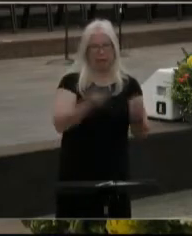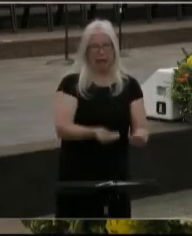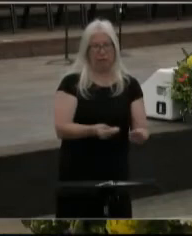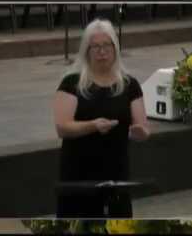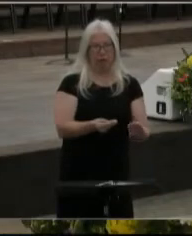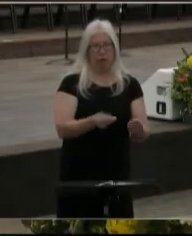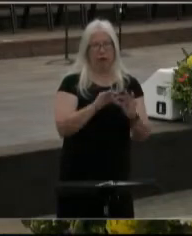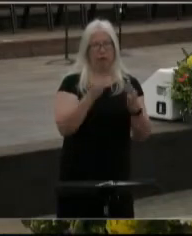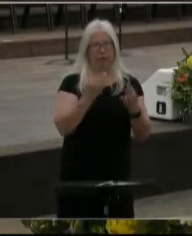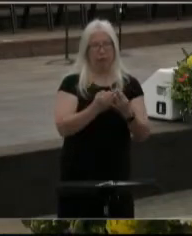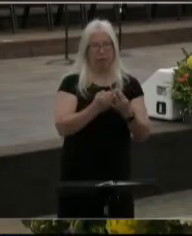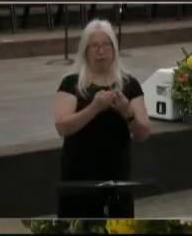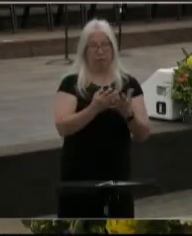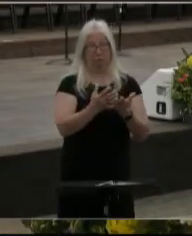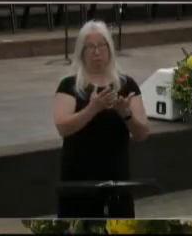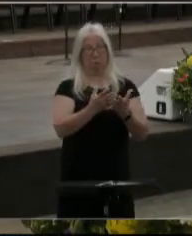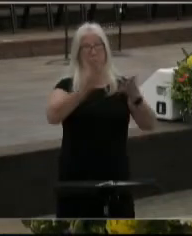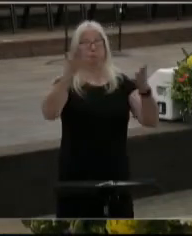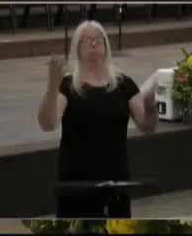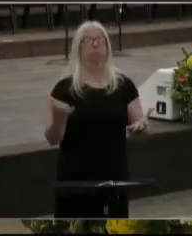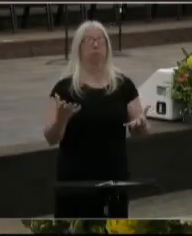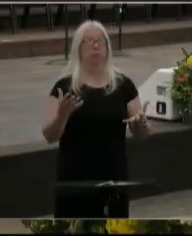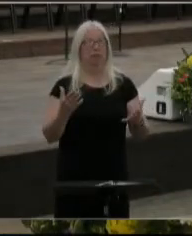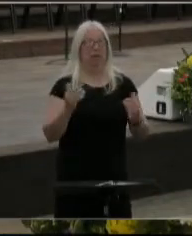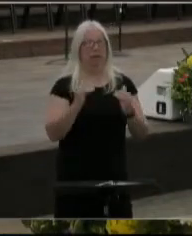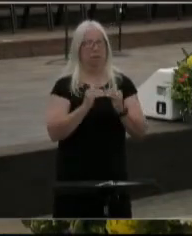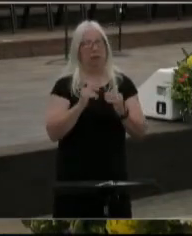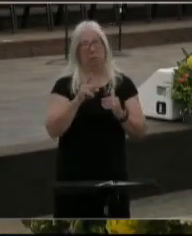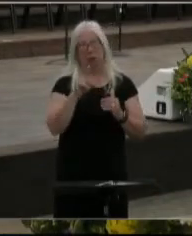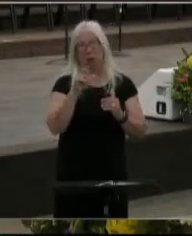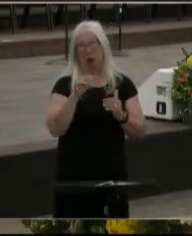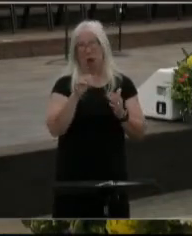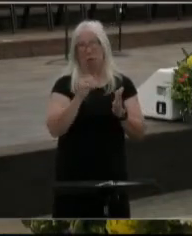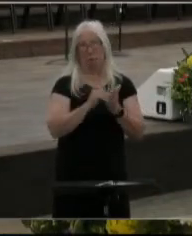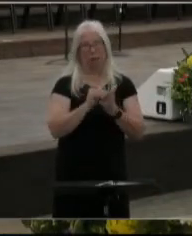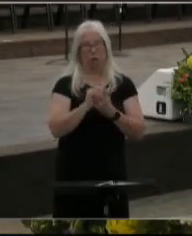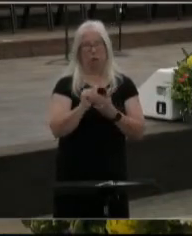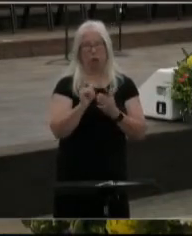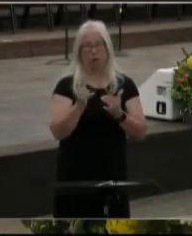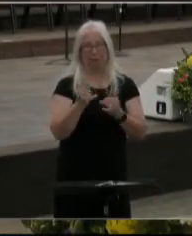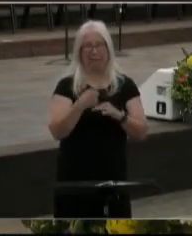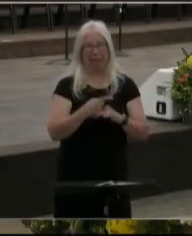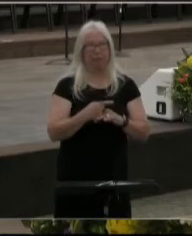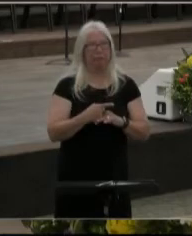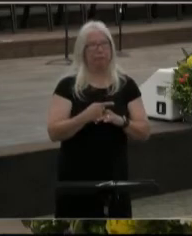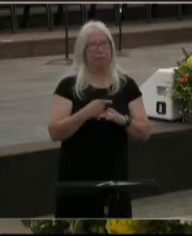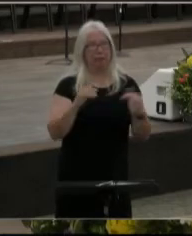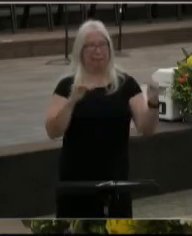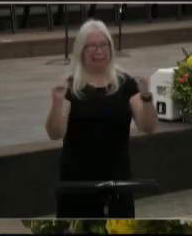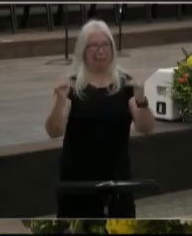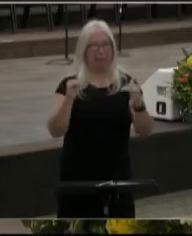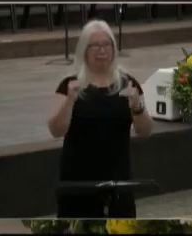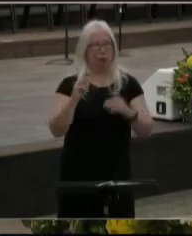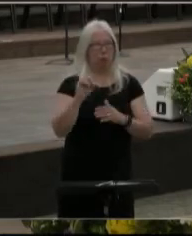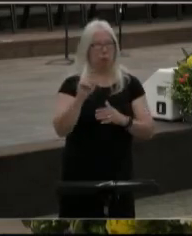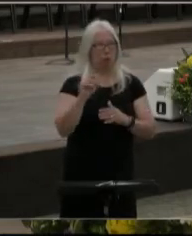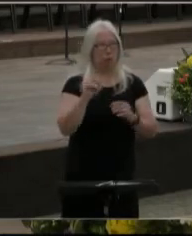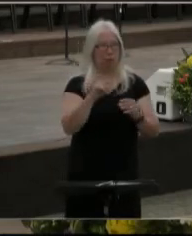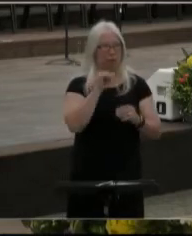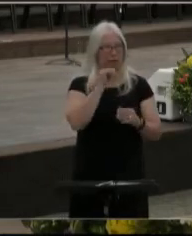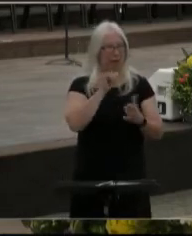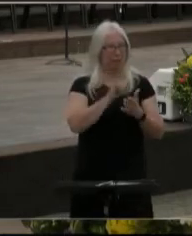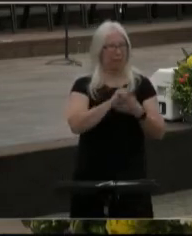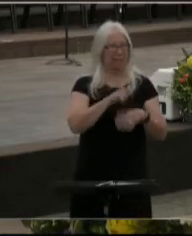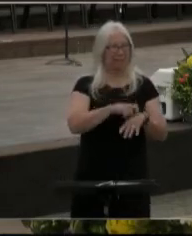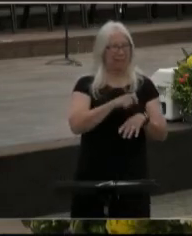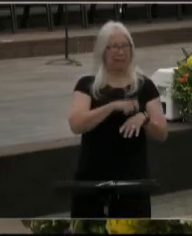the family fortune, which was at that time equivalent to about $100 million today. And in Wall Street, it wasn't really at